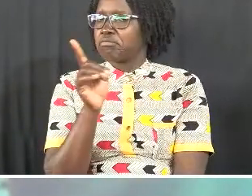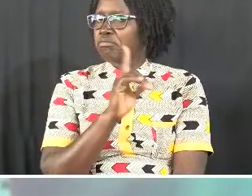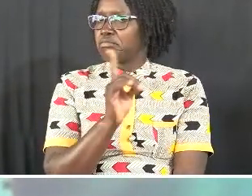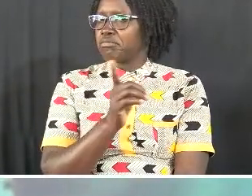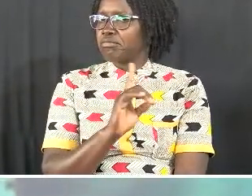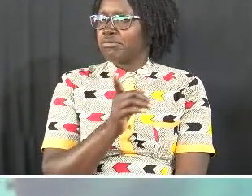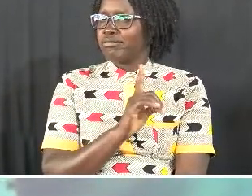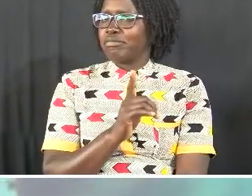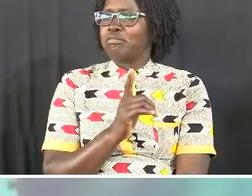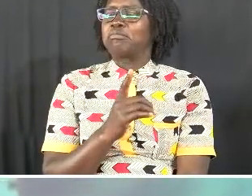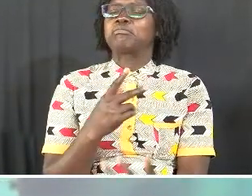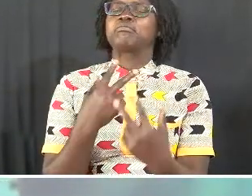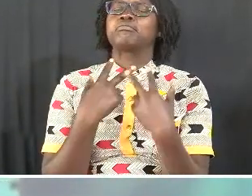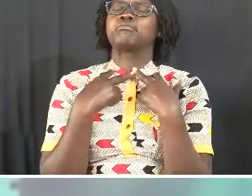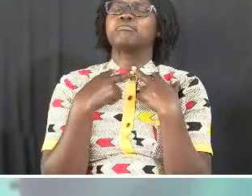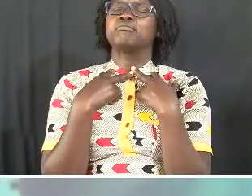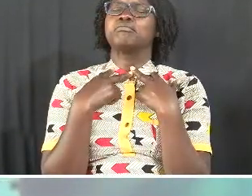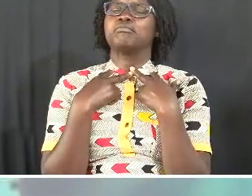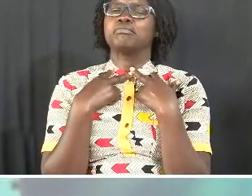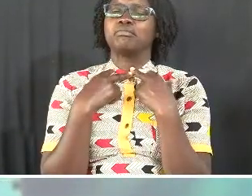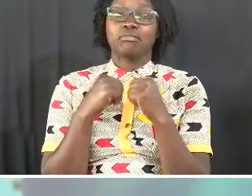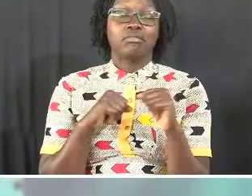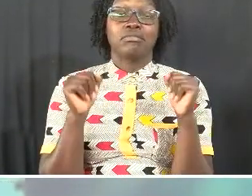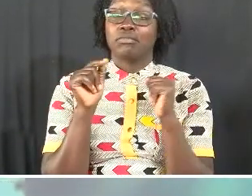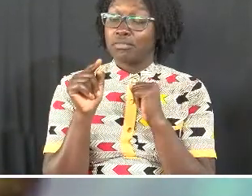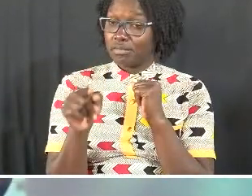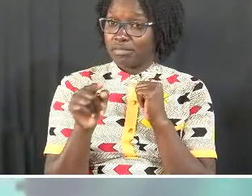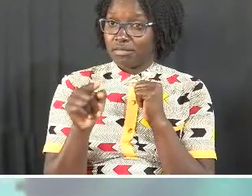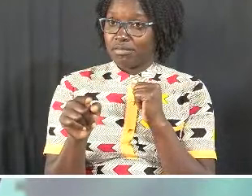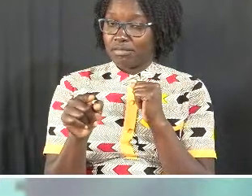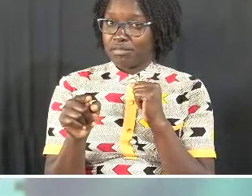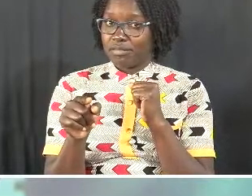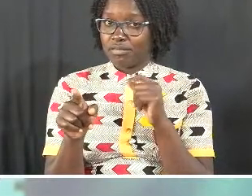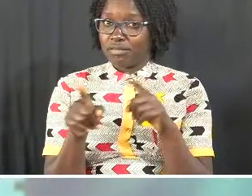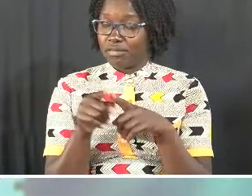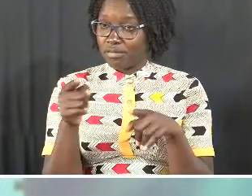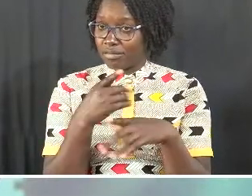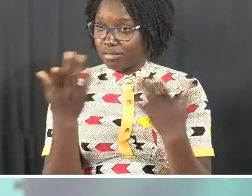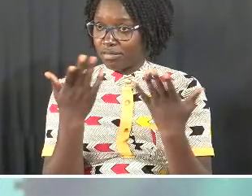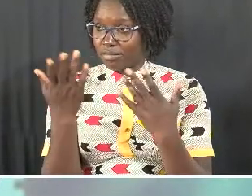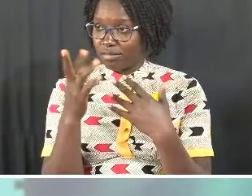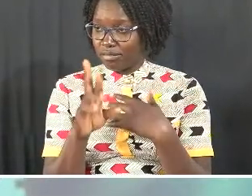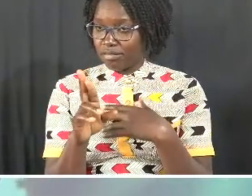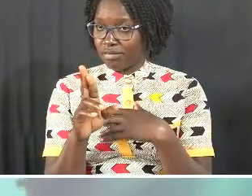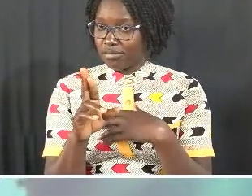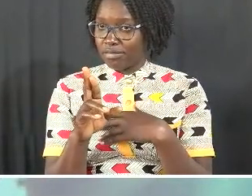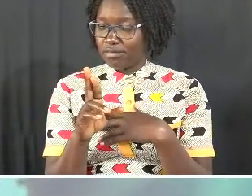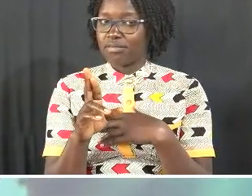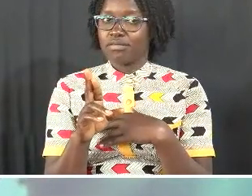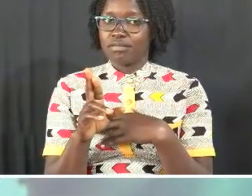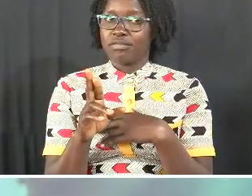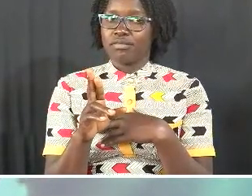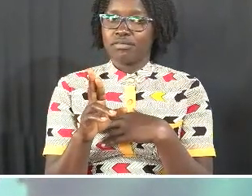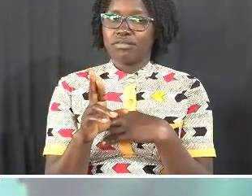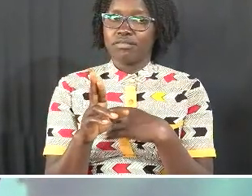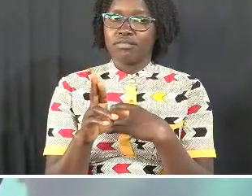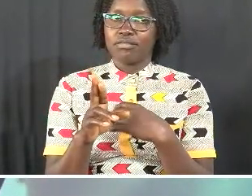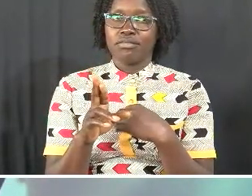Walikuwa kwa gereza na huyo boss. Are you like that wherever you're working? In your own